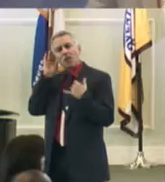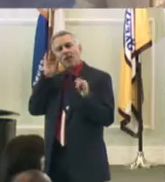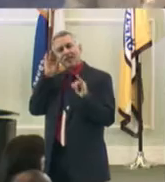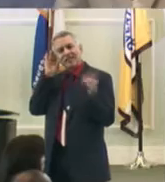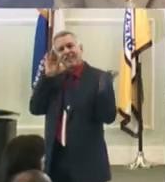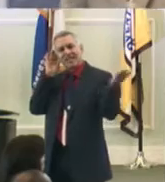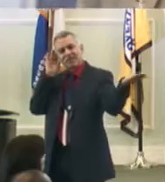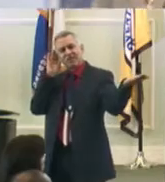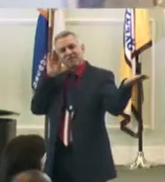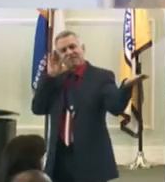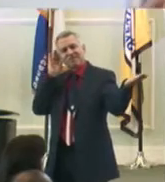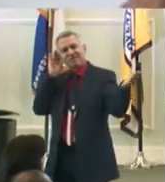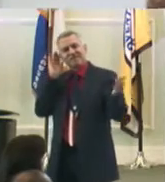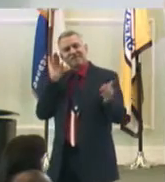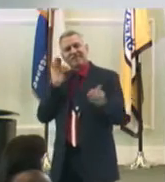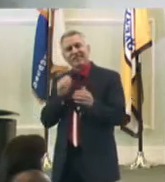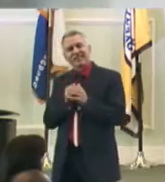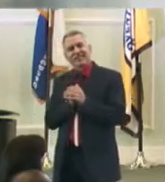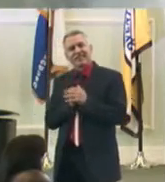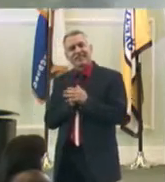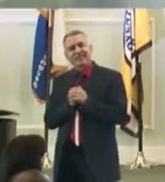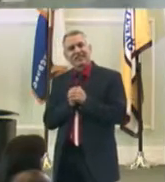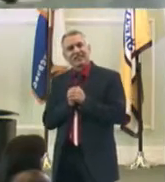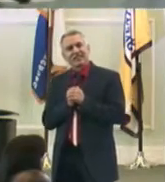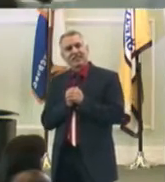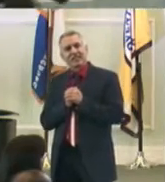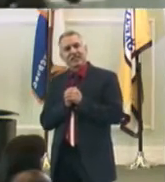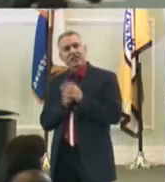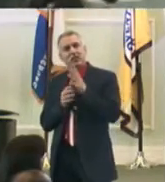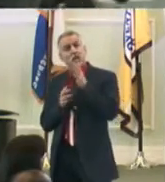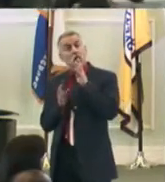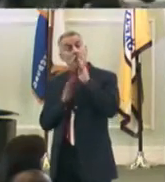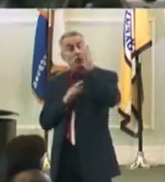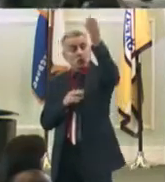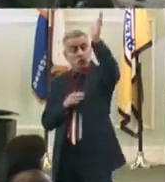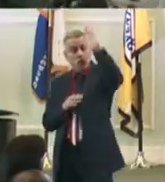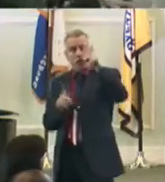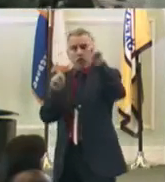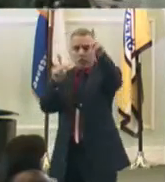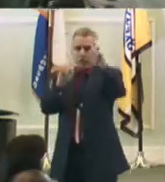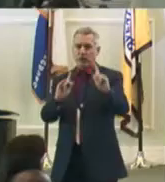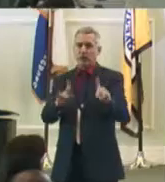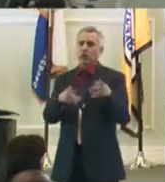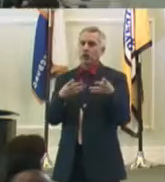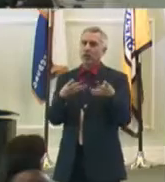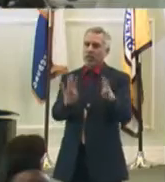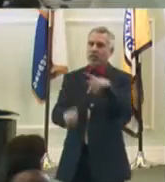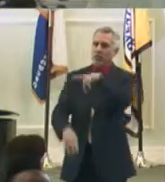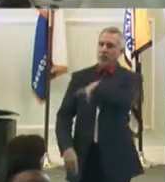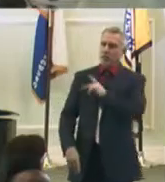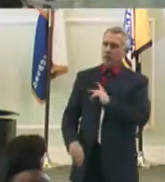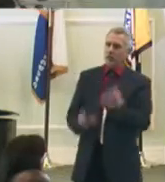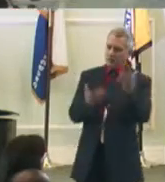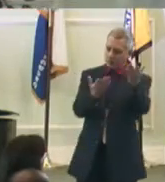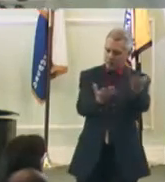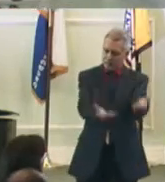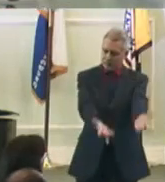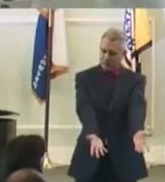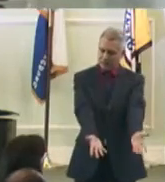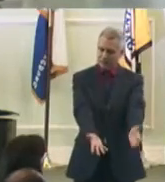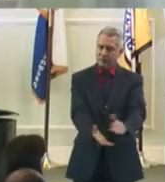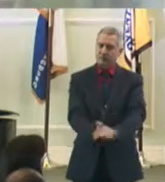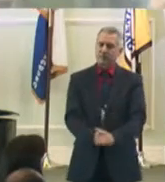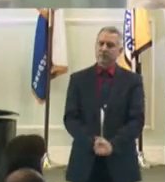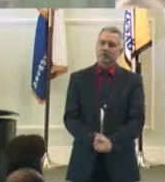that. The idea of someone talking to God in a very personal way, in a way of confidence. You know, we all have friends, right? See,